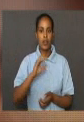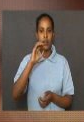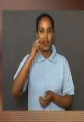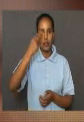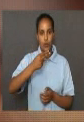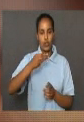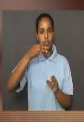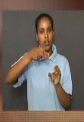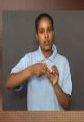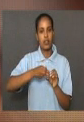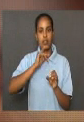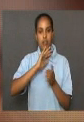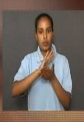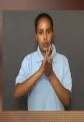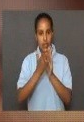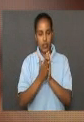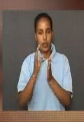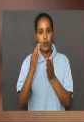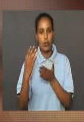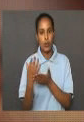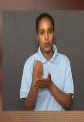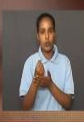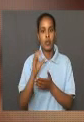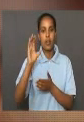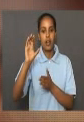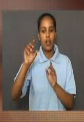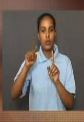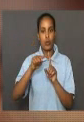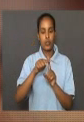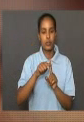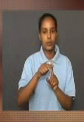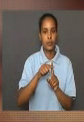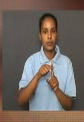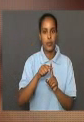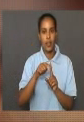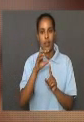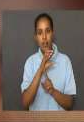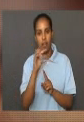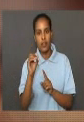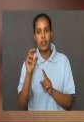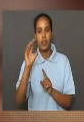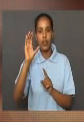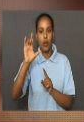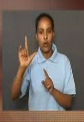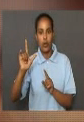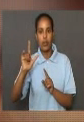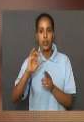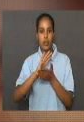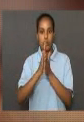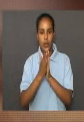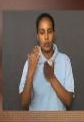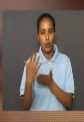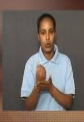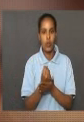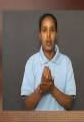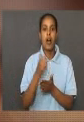Hydrogen gas is being produced at the cathode, and chlorine gas is being